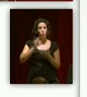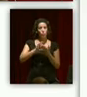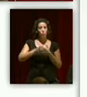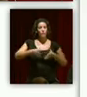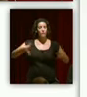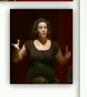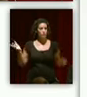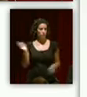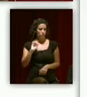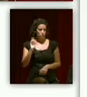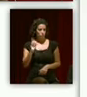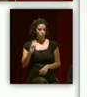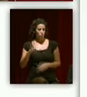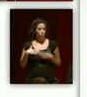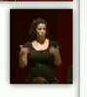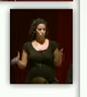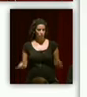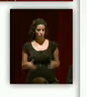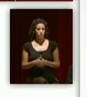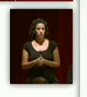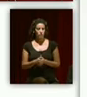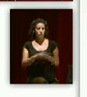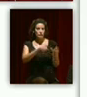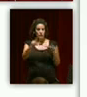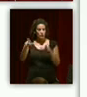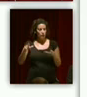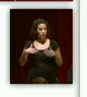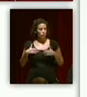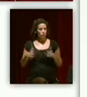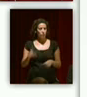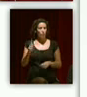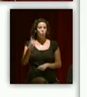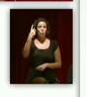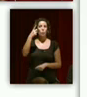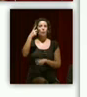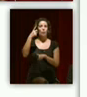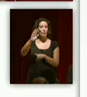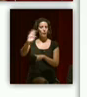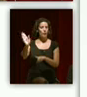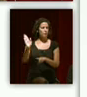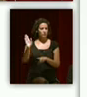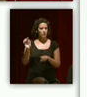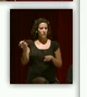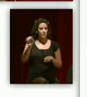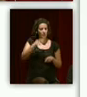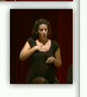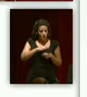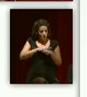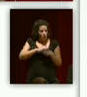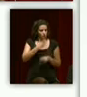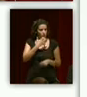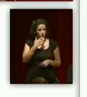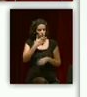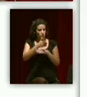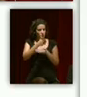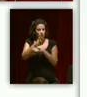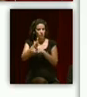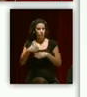availability of audio description in many places, not just in premises where it is already implemented. But I could go to